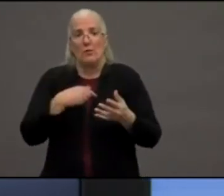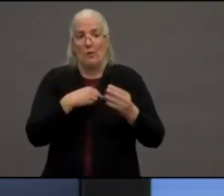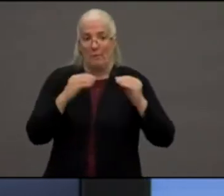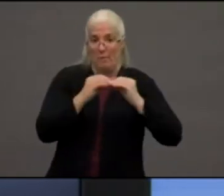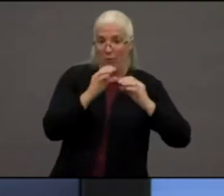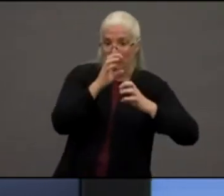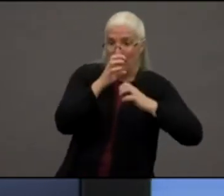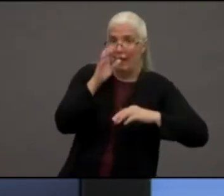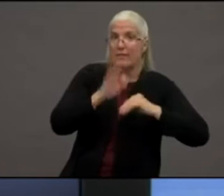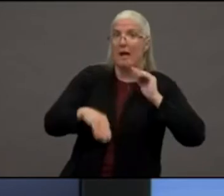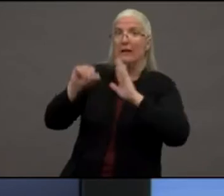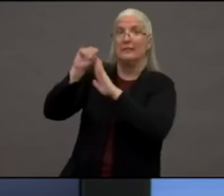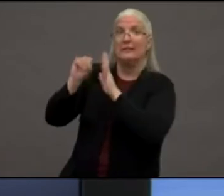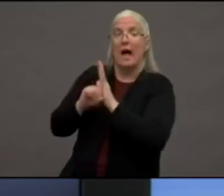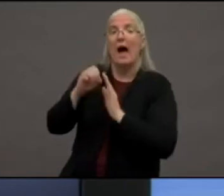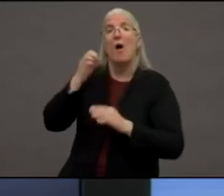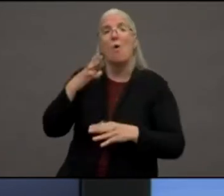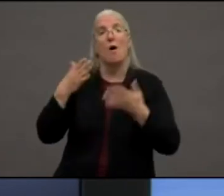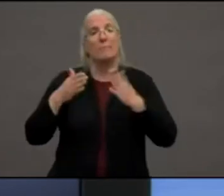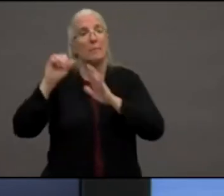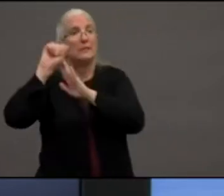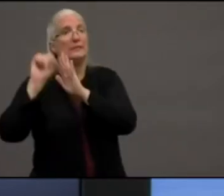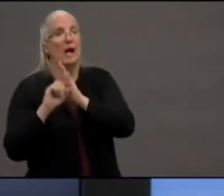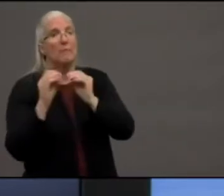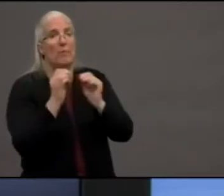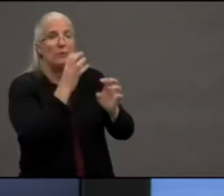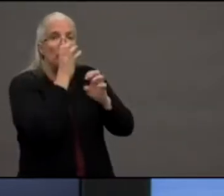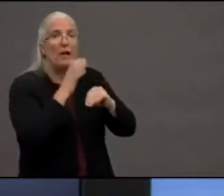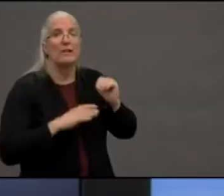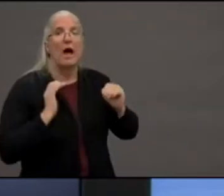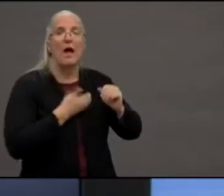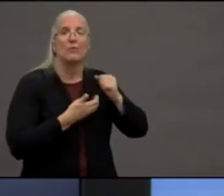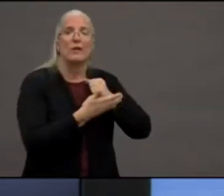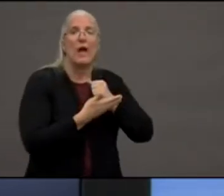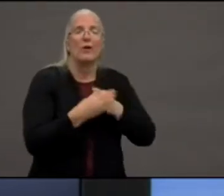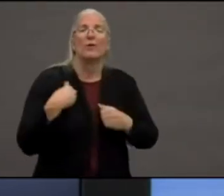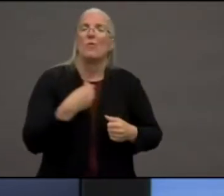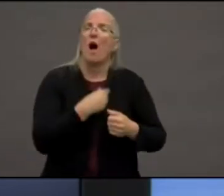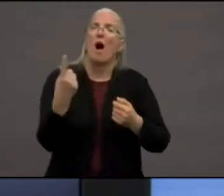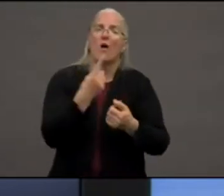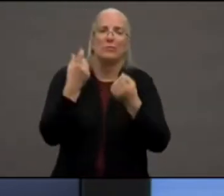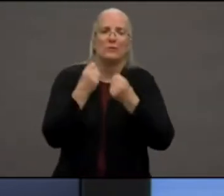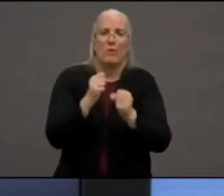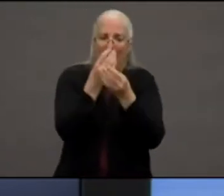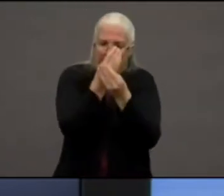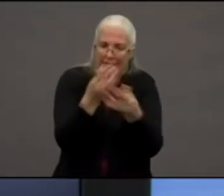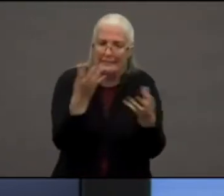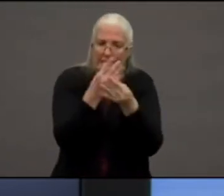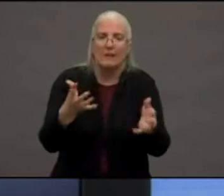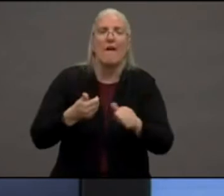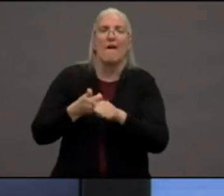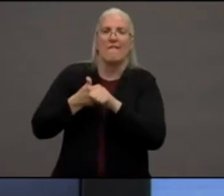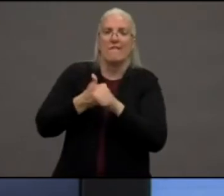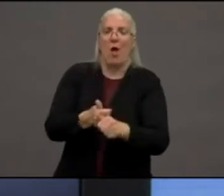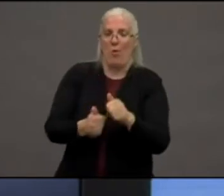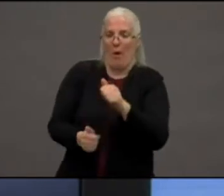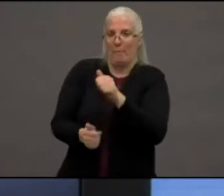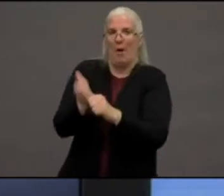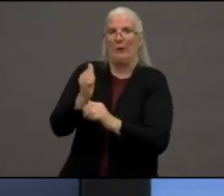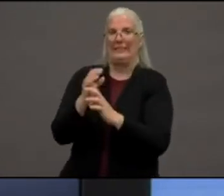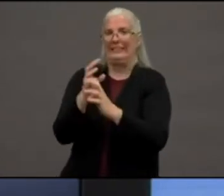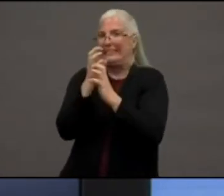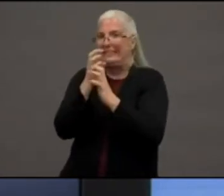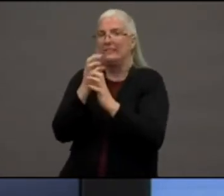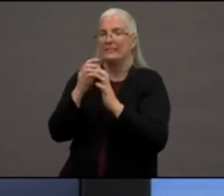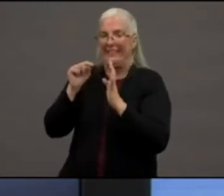most stringent at this time. And again, if you have questions, you can contact 211, or you can contact our business call center line